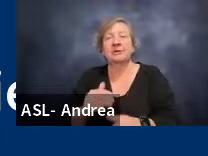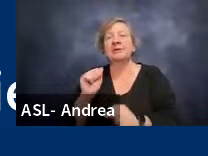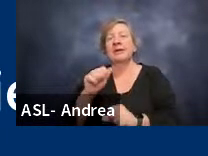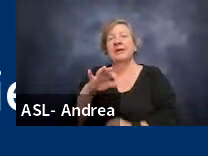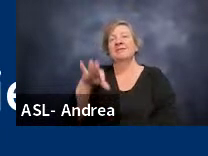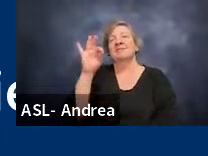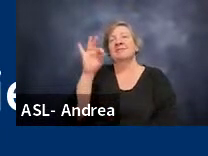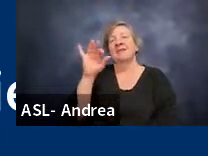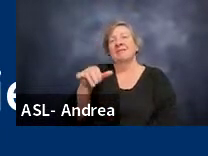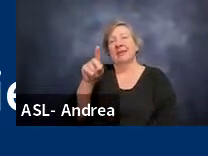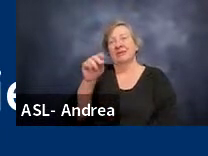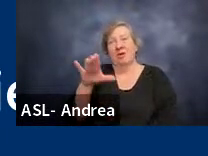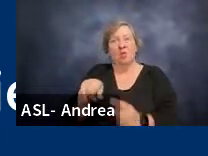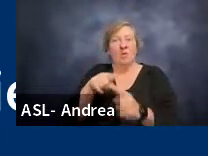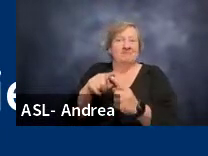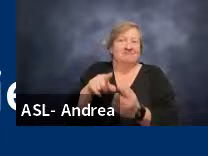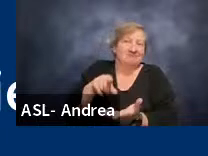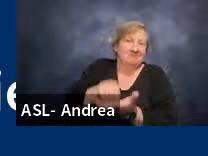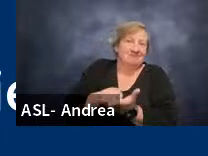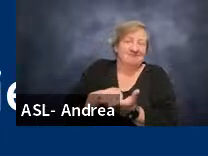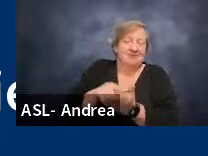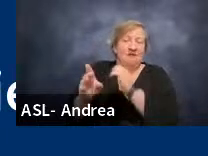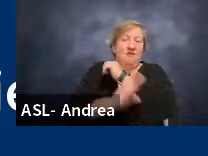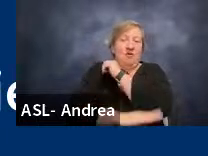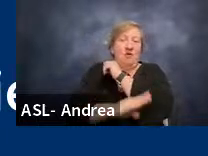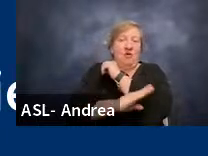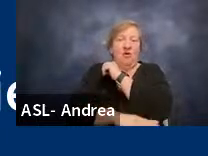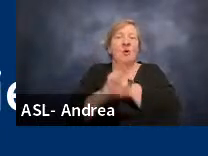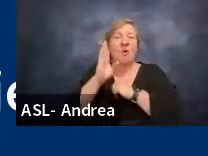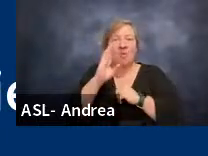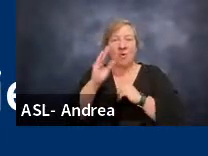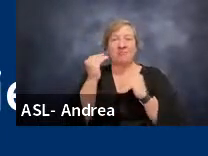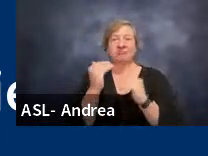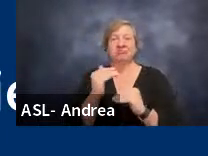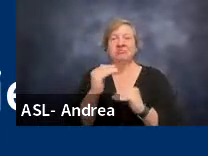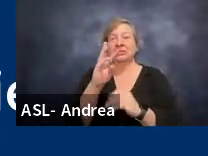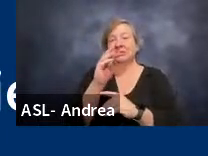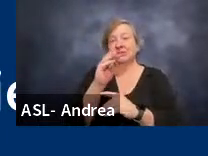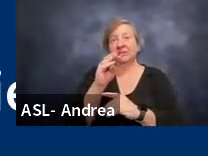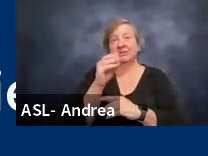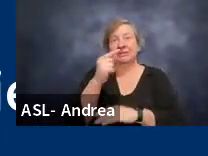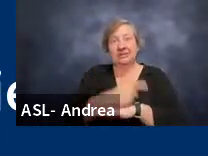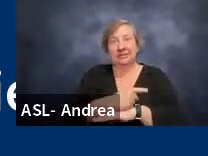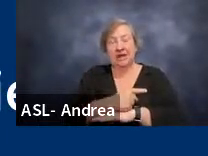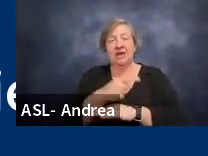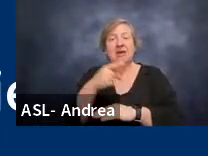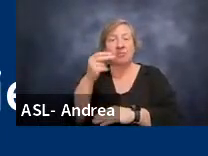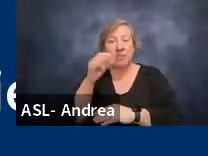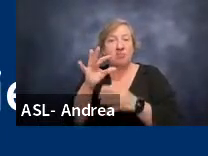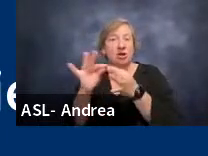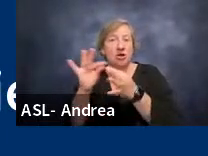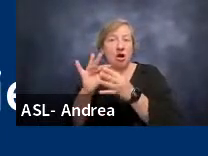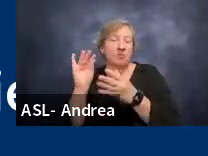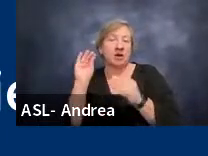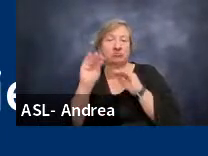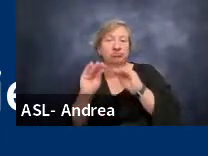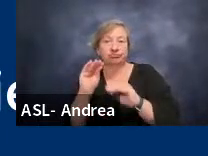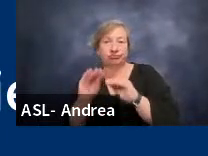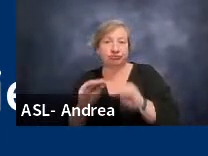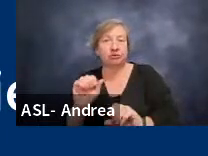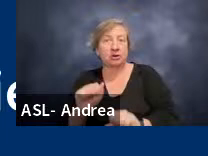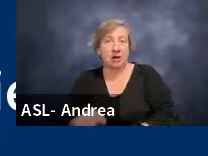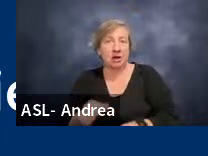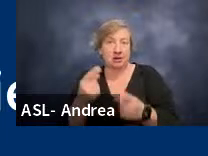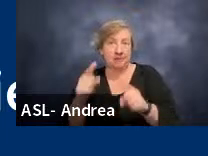fall and how the 60-day public comment period works. We're going to introduce the